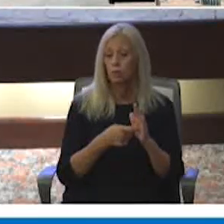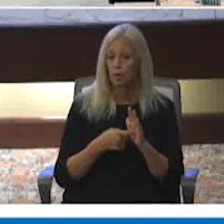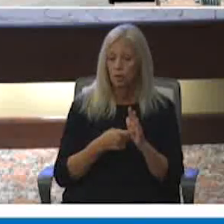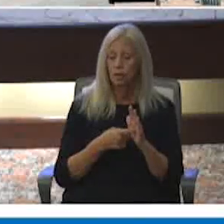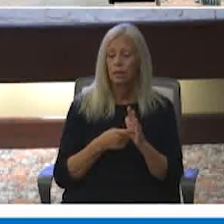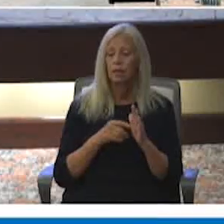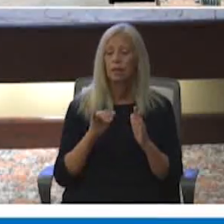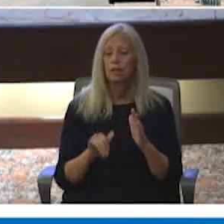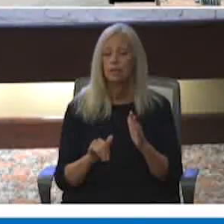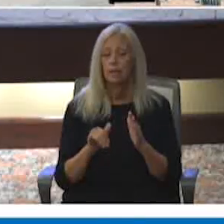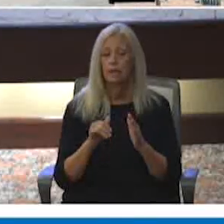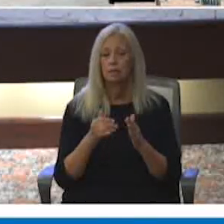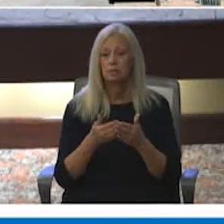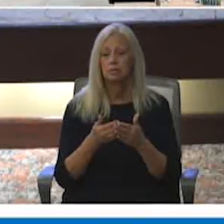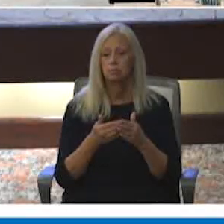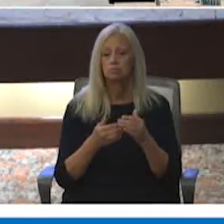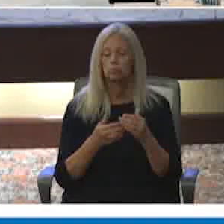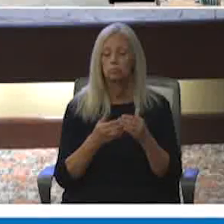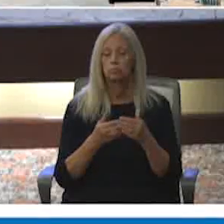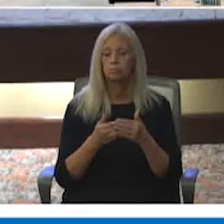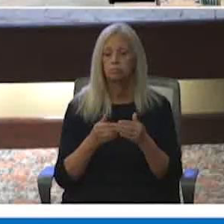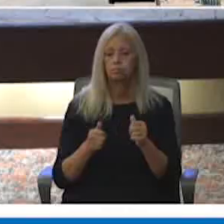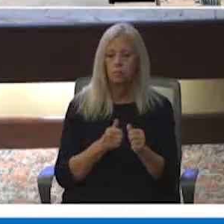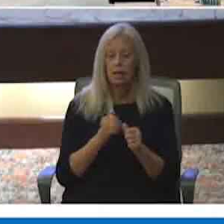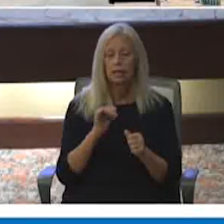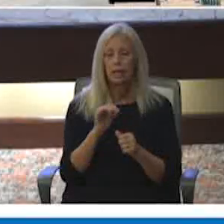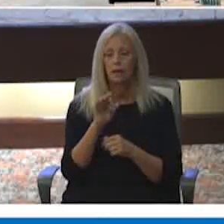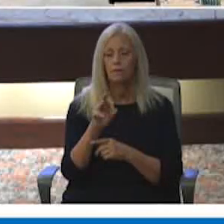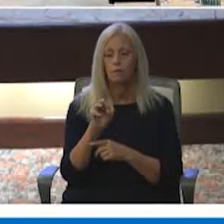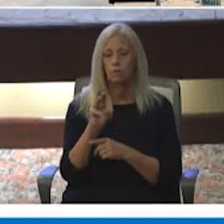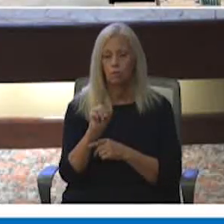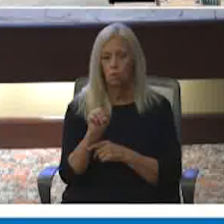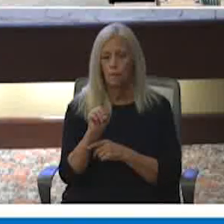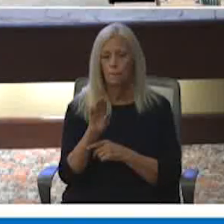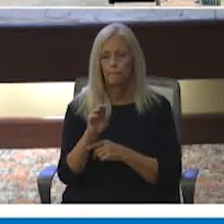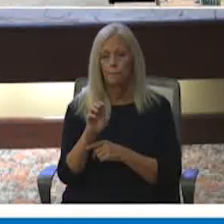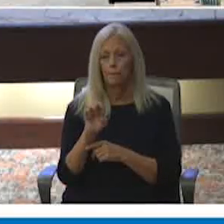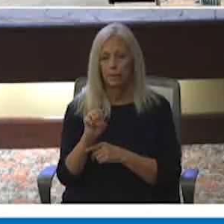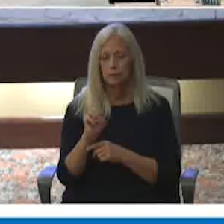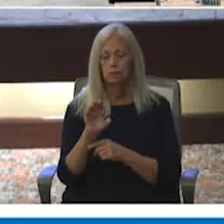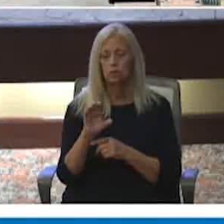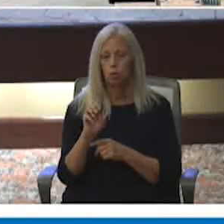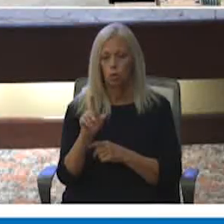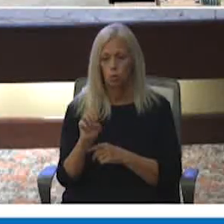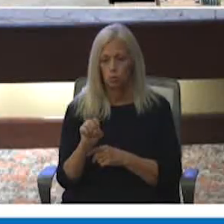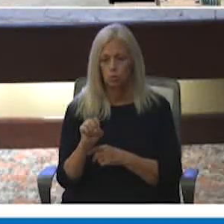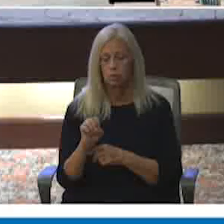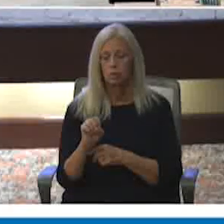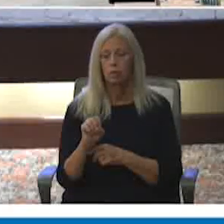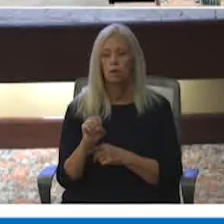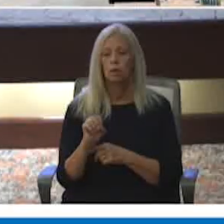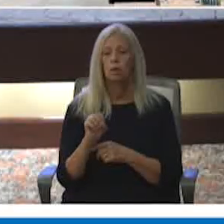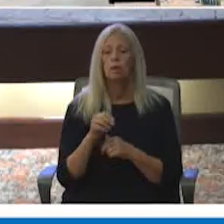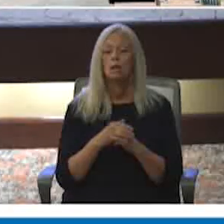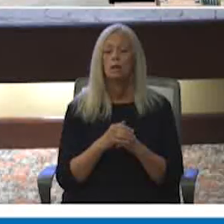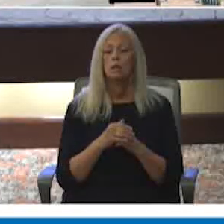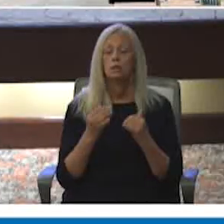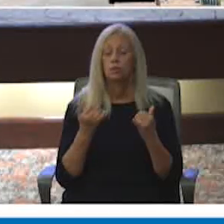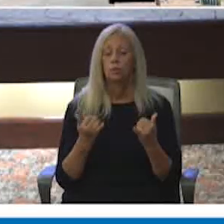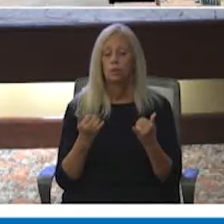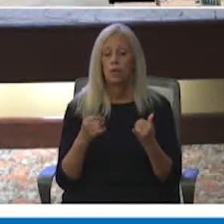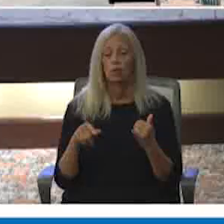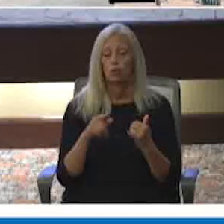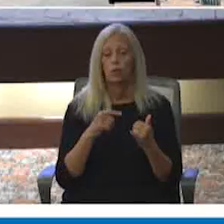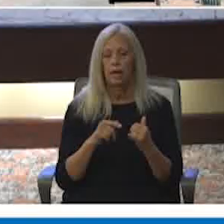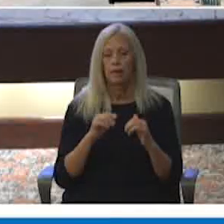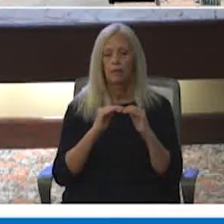behind the form-based code may necessitate some changes to how y'all review applications. And so right now you've got just a